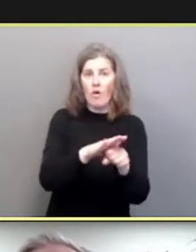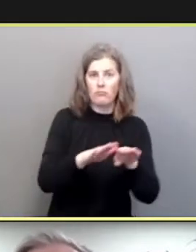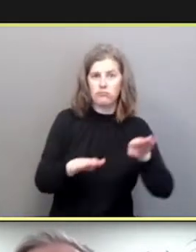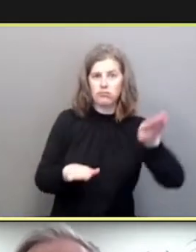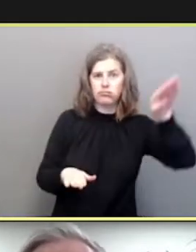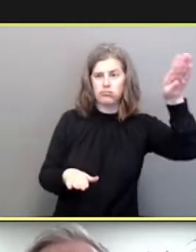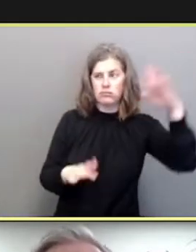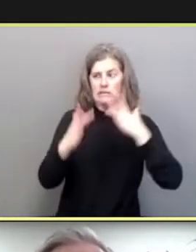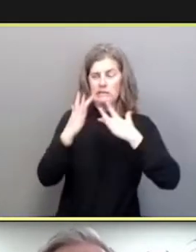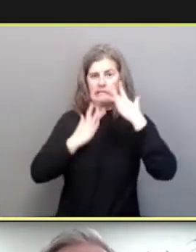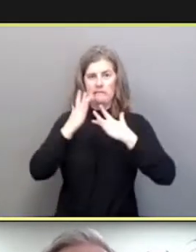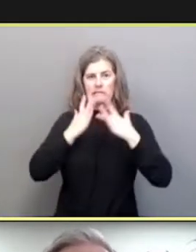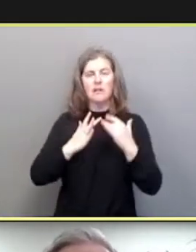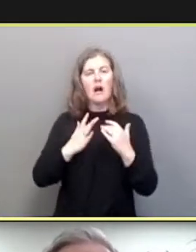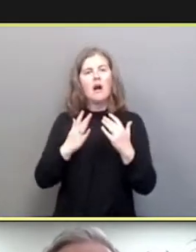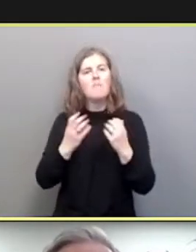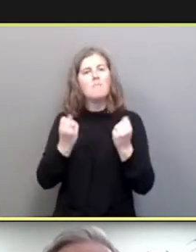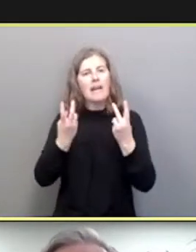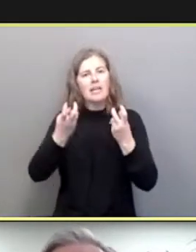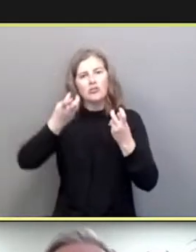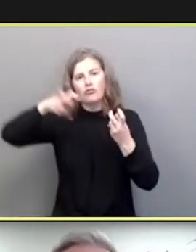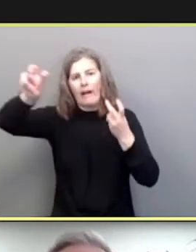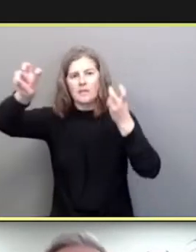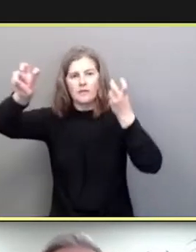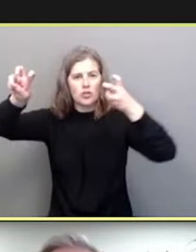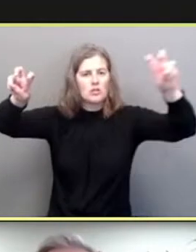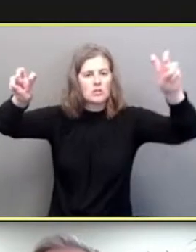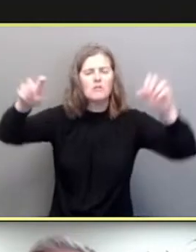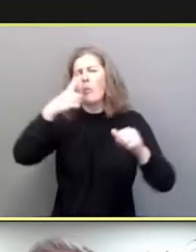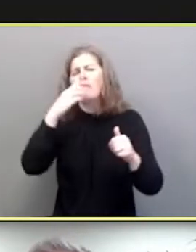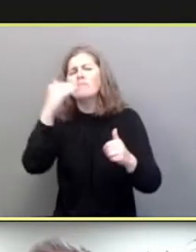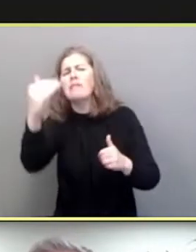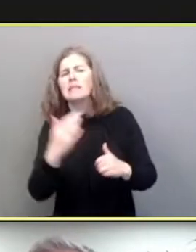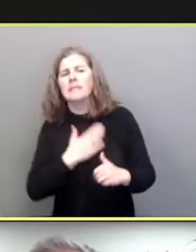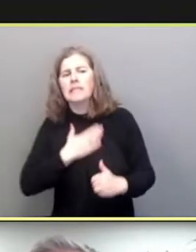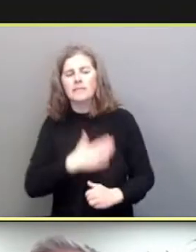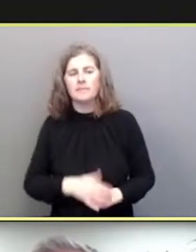a lot of transfers with respect to, now let's go to the next slide.